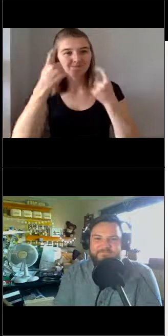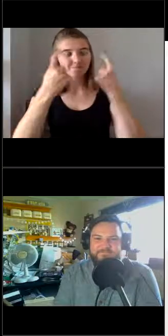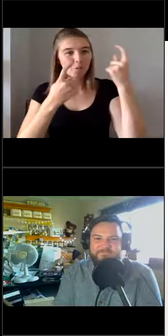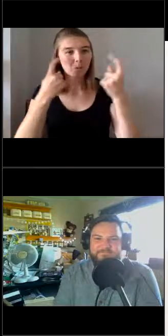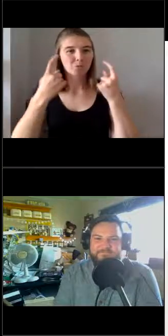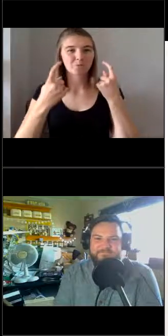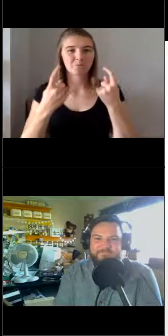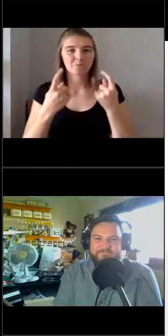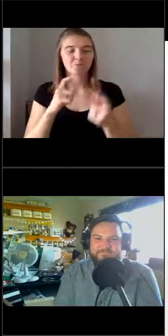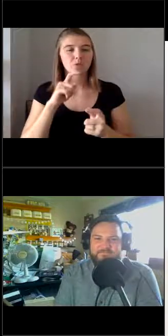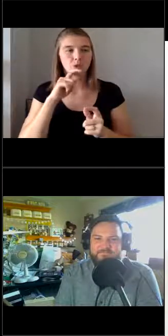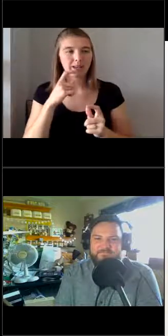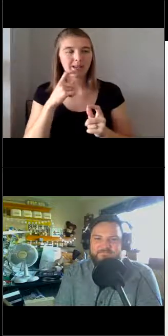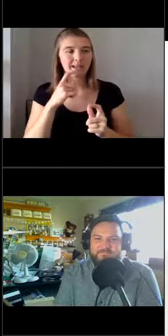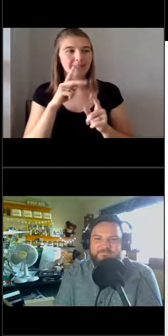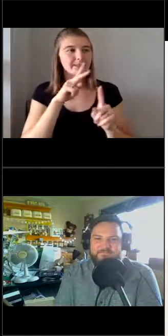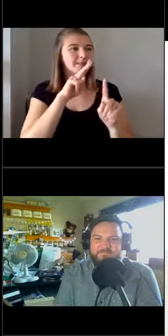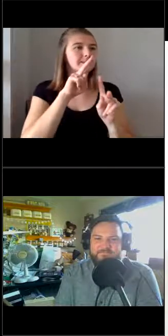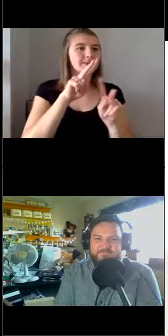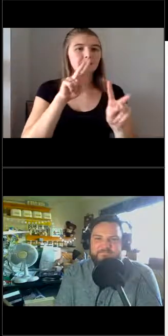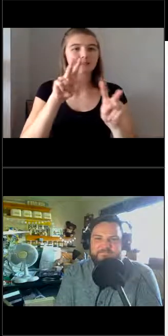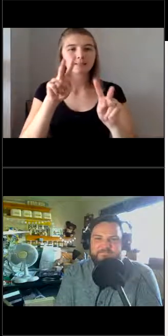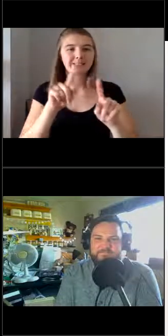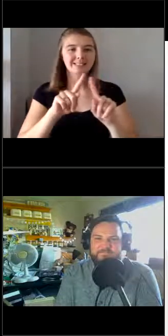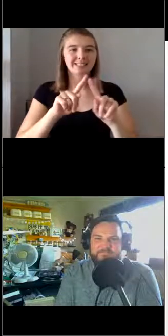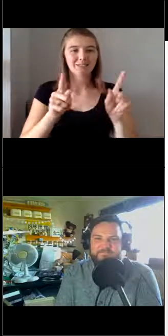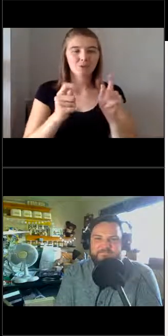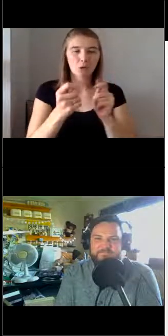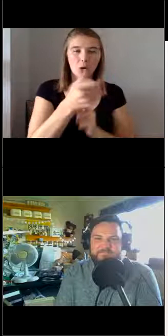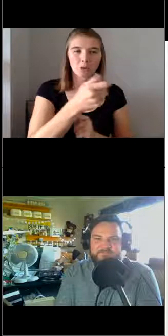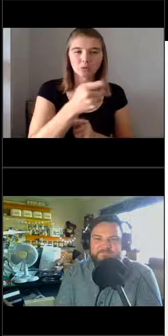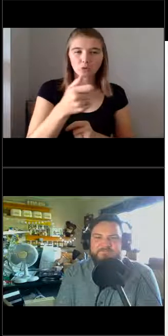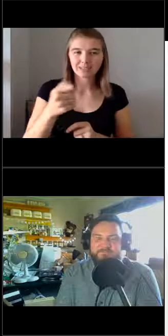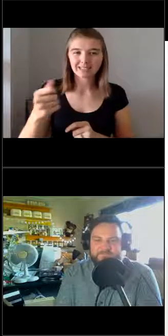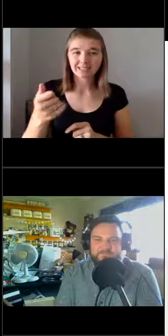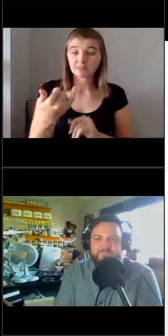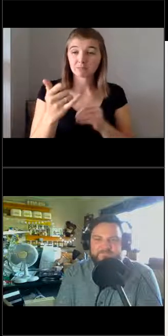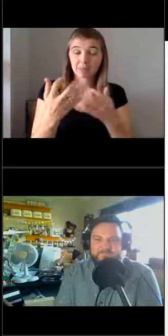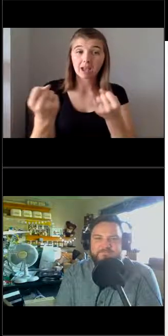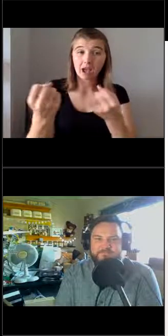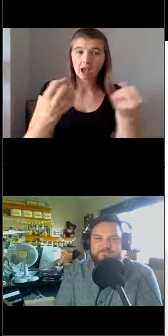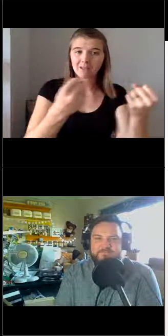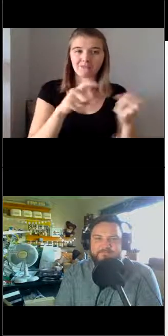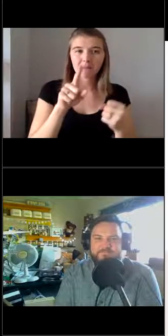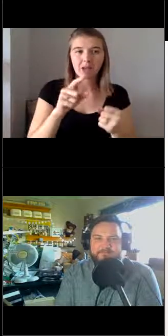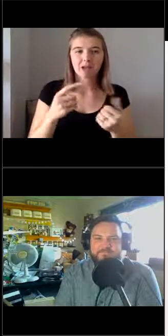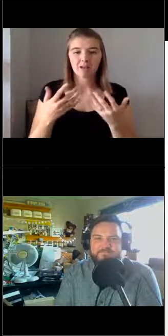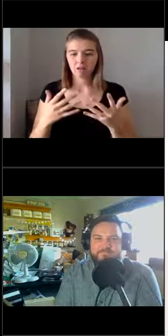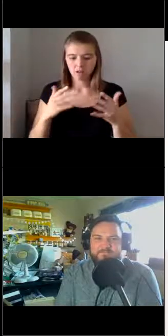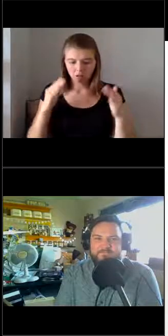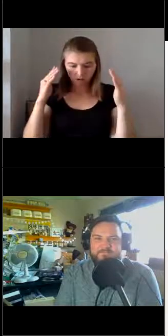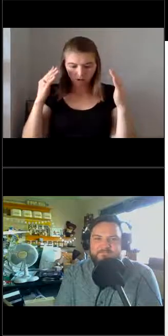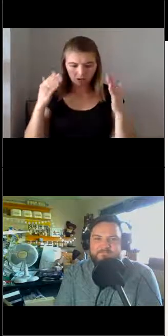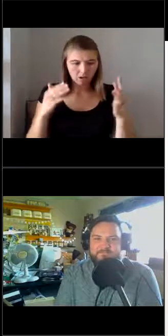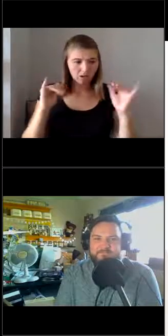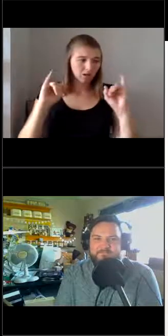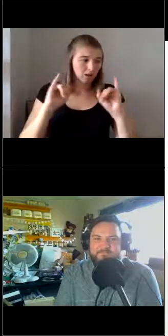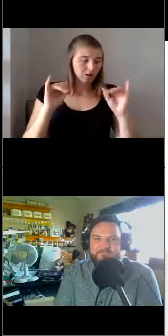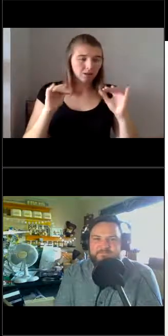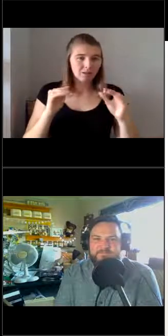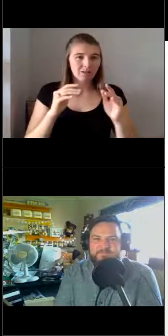at, you know, the opportunities that are laid out in front of you. So I think that's really important. And